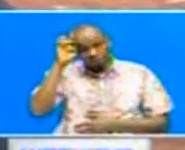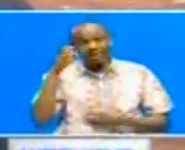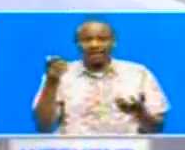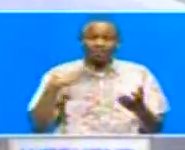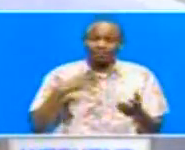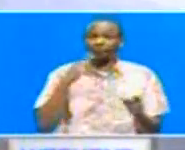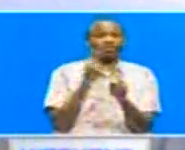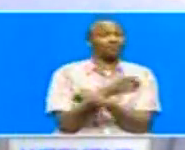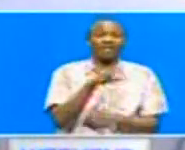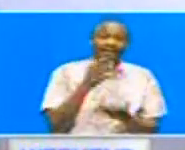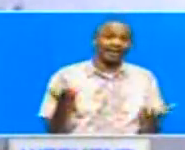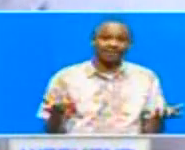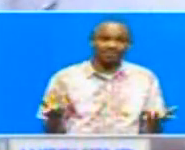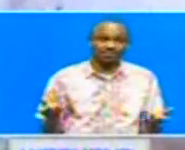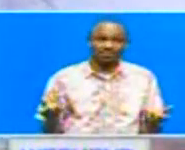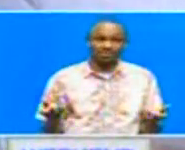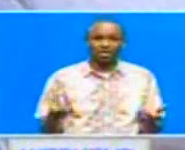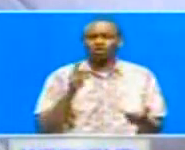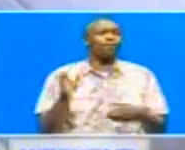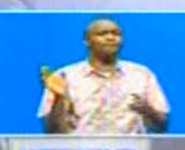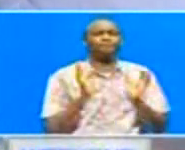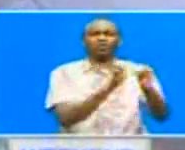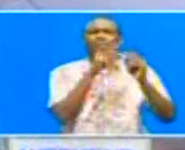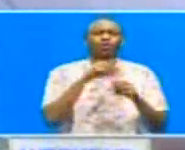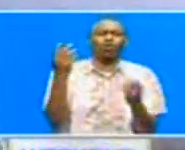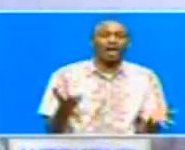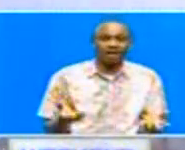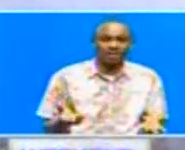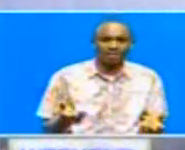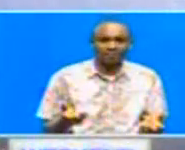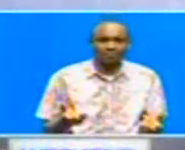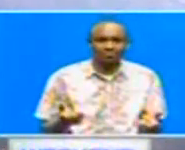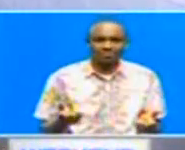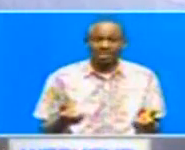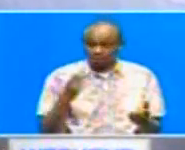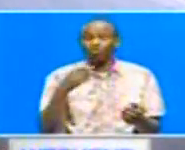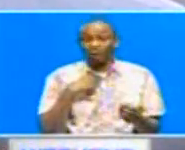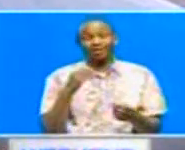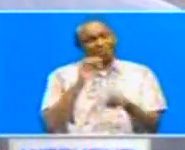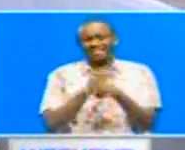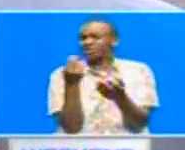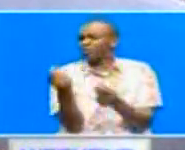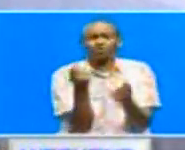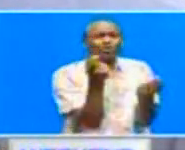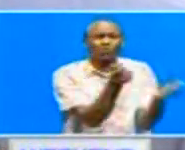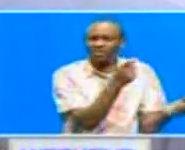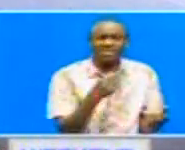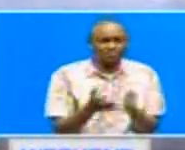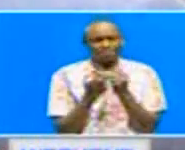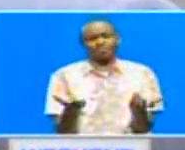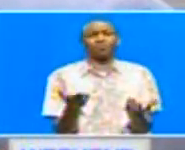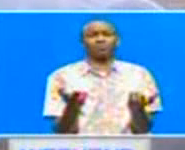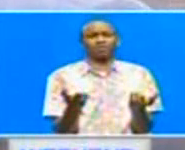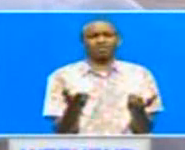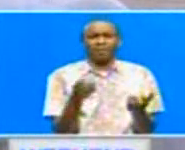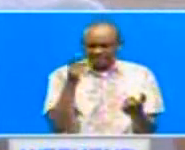Rapin. Habari sio kwamba watu kwenda kando. Kama nitawa ile pesa yenu kidogo kidogo hiyo naweza. Lakini